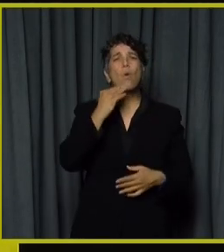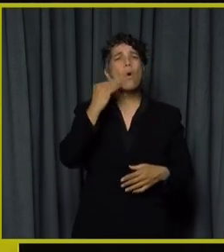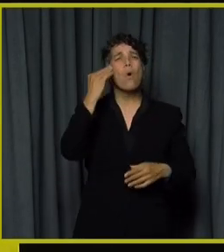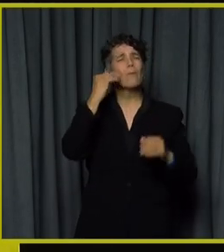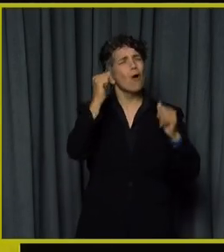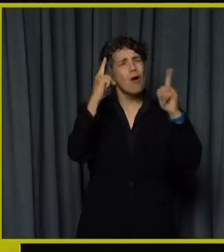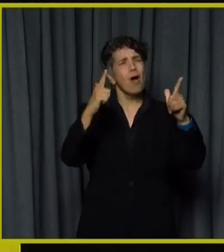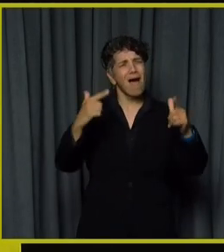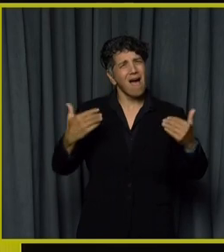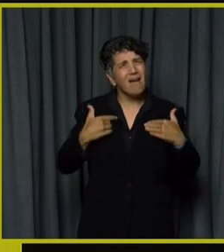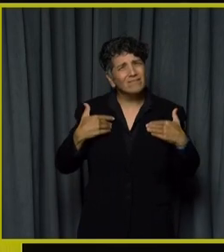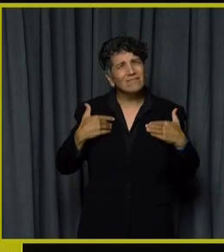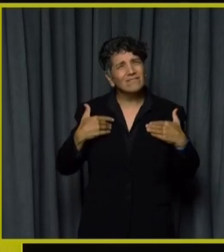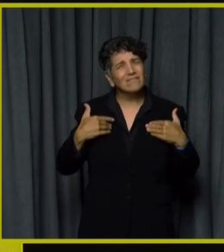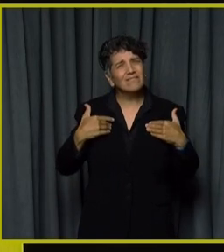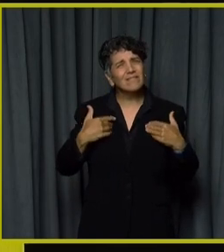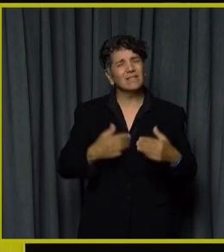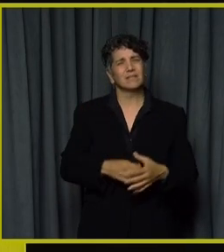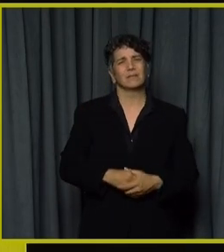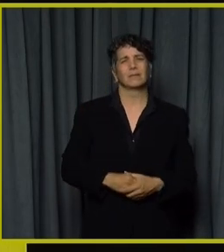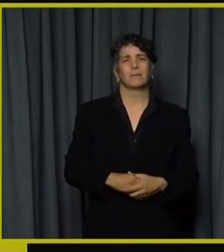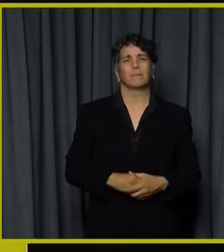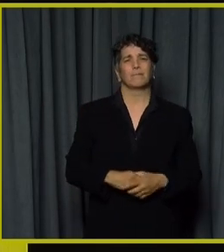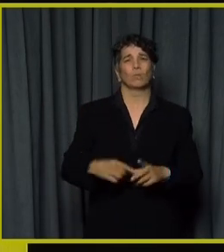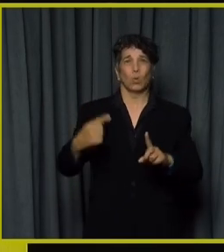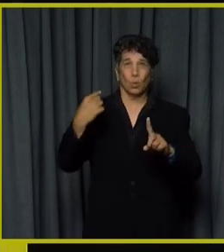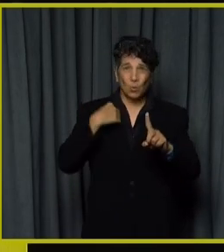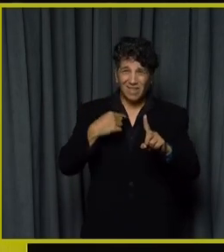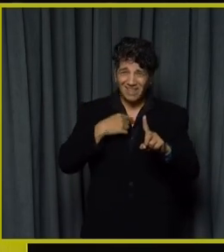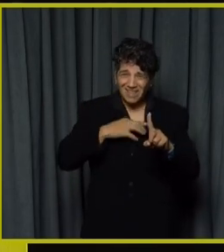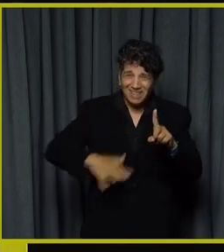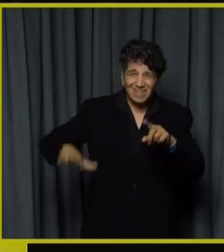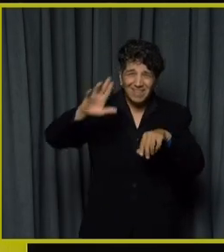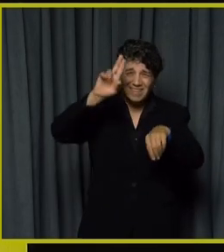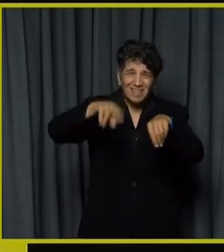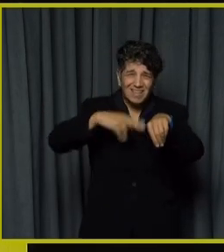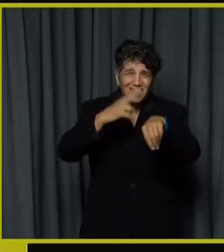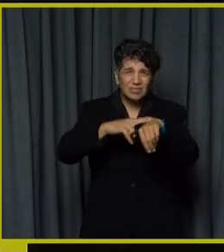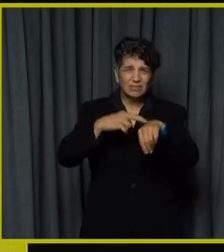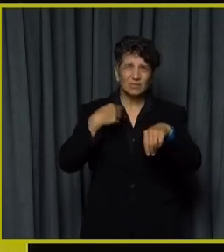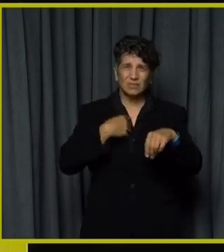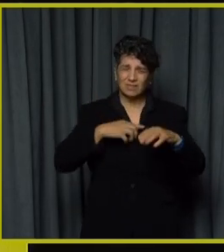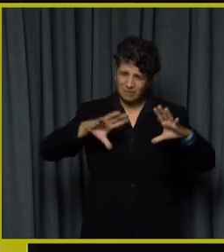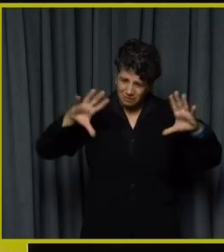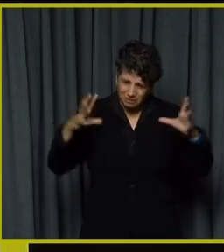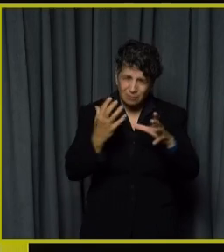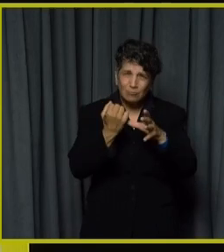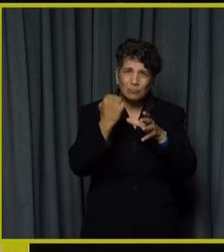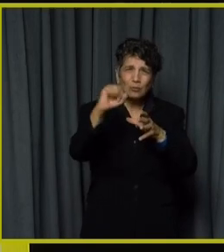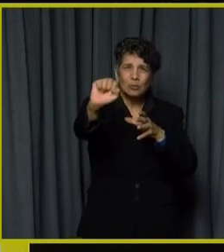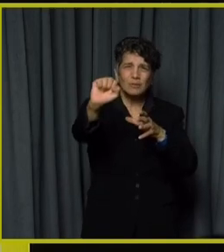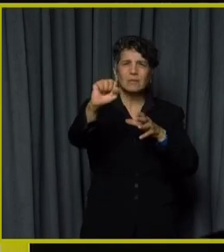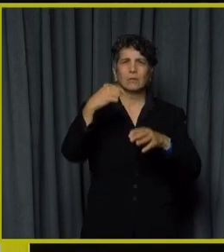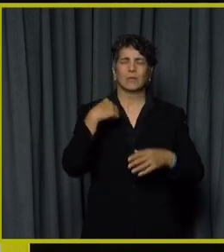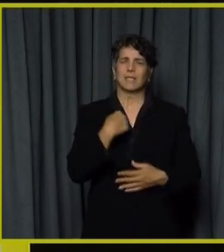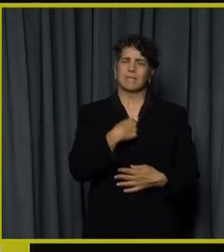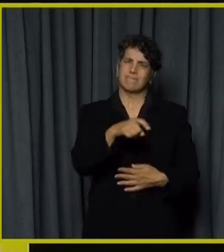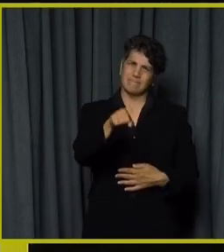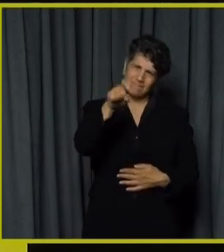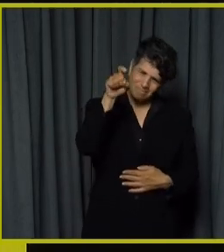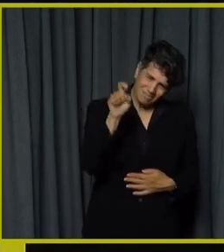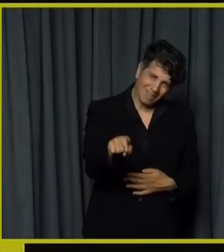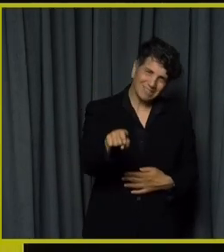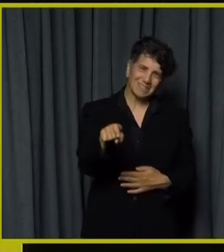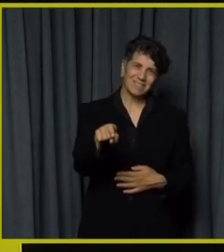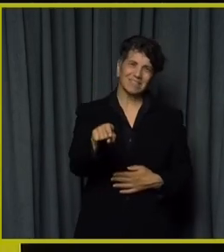as a nation, as a movement, must break through the lie that only small changes